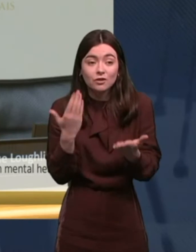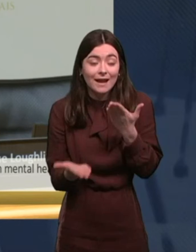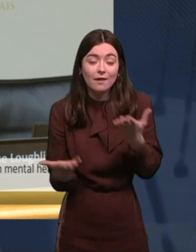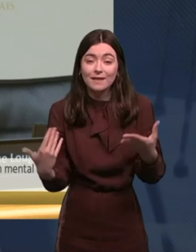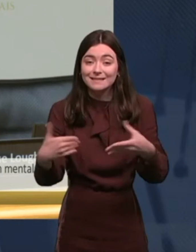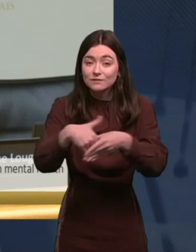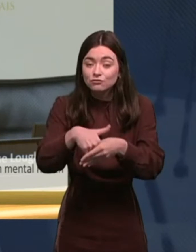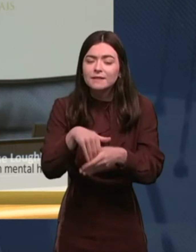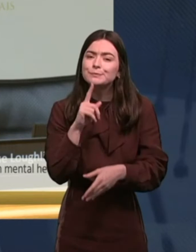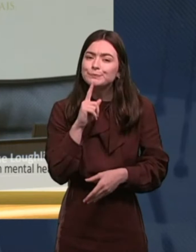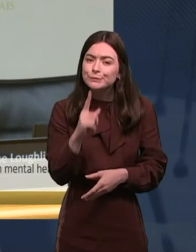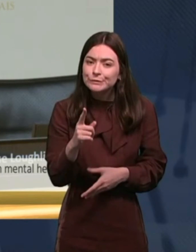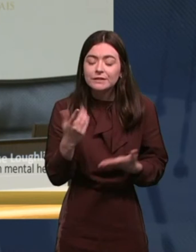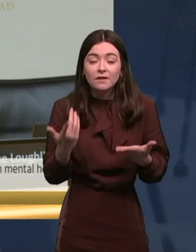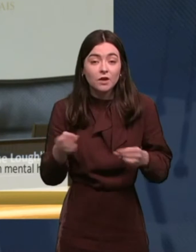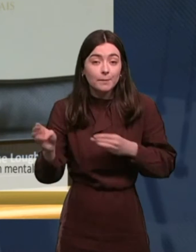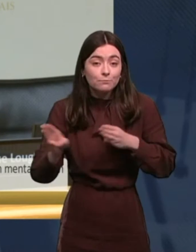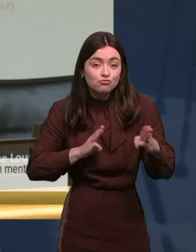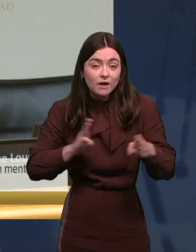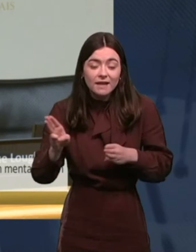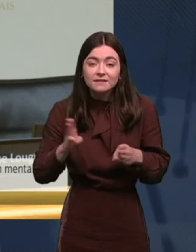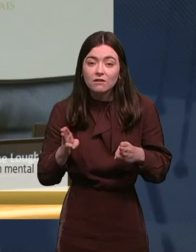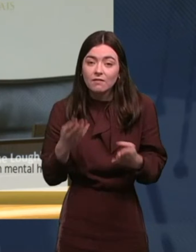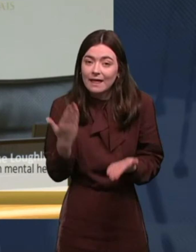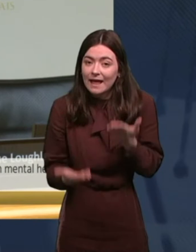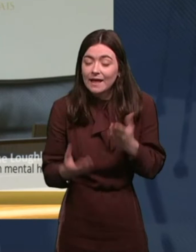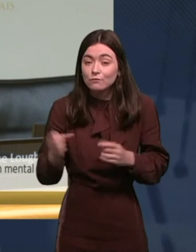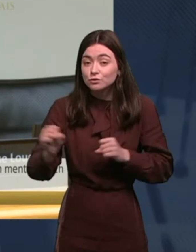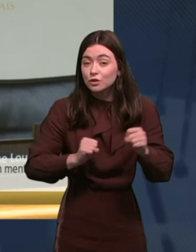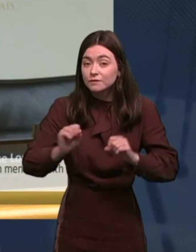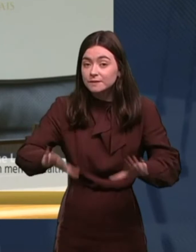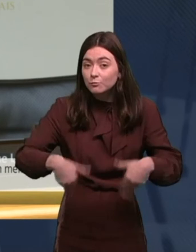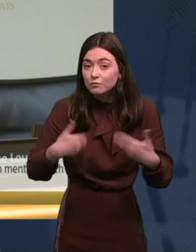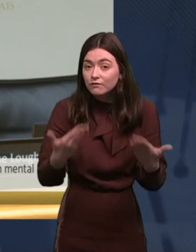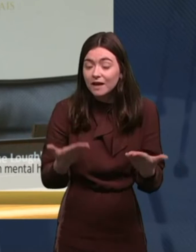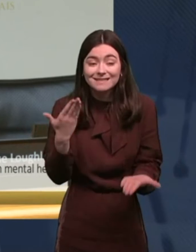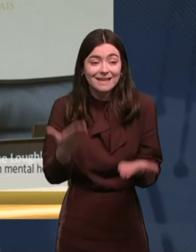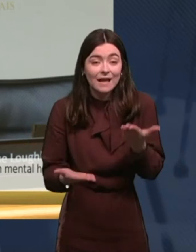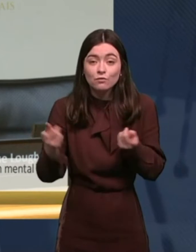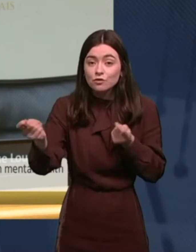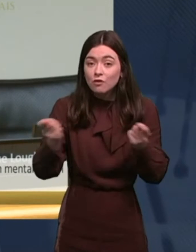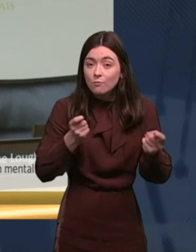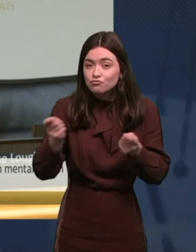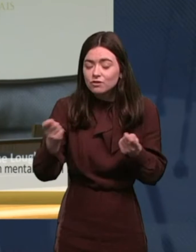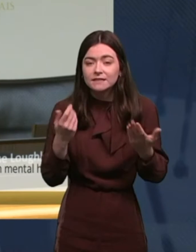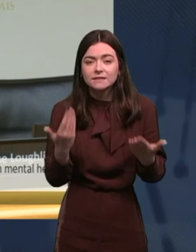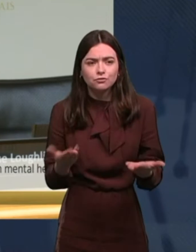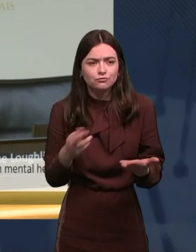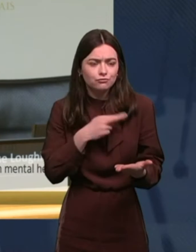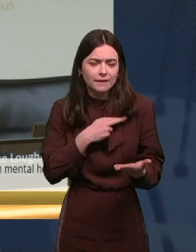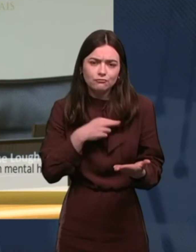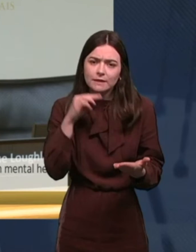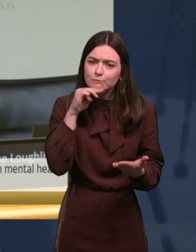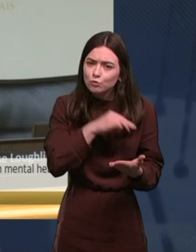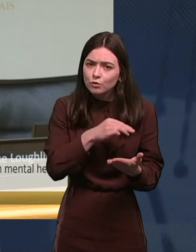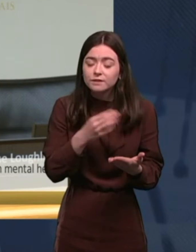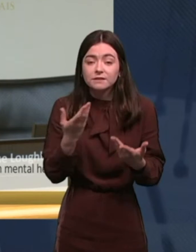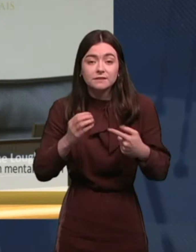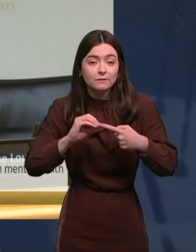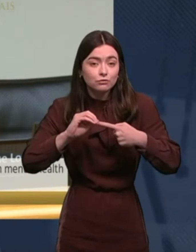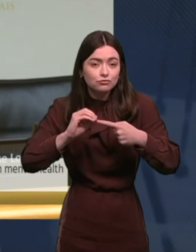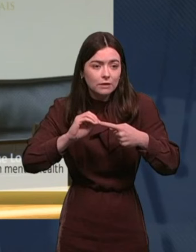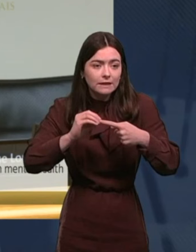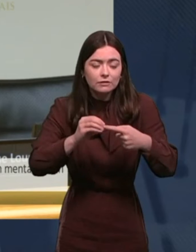integrated, but also in a very practical how services are delivered, how they're operated. It's really critical that we try to get out of